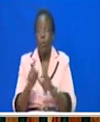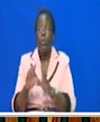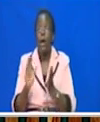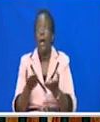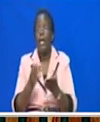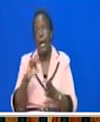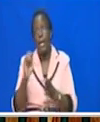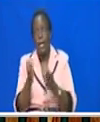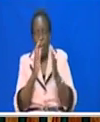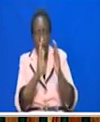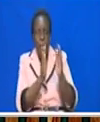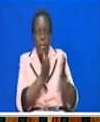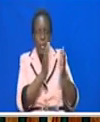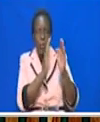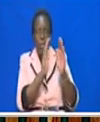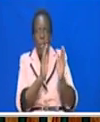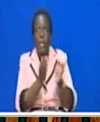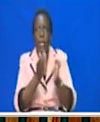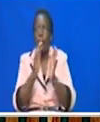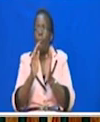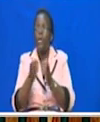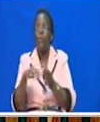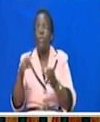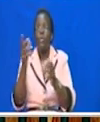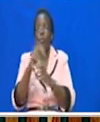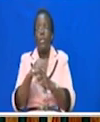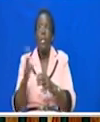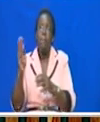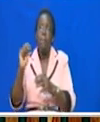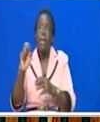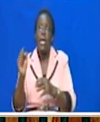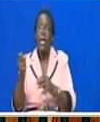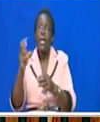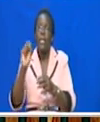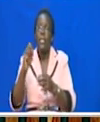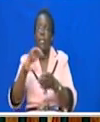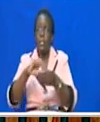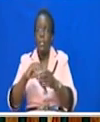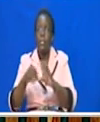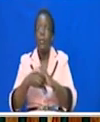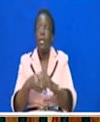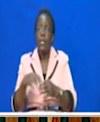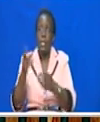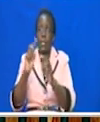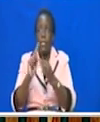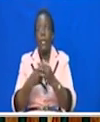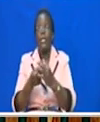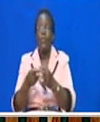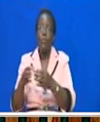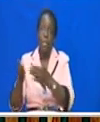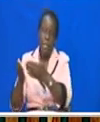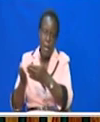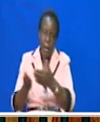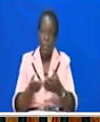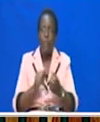of reaction that is called the mixed reaction. Those that either began by collaborating and then